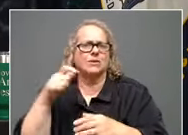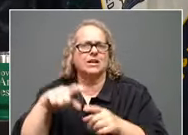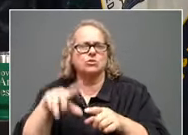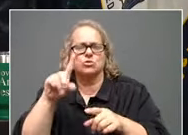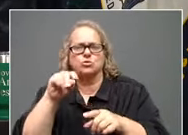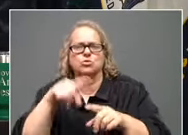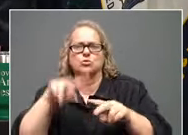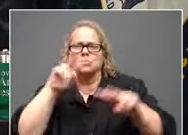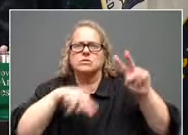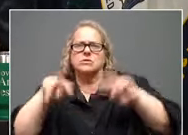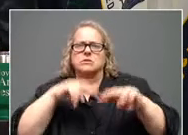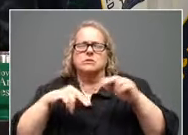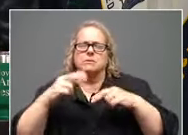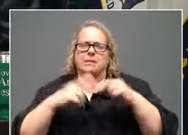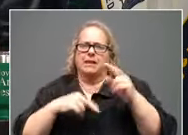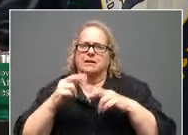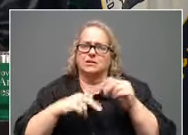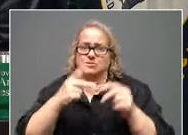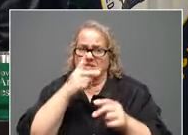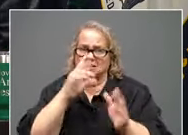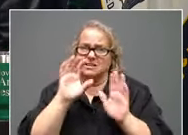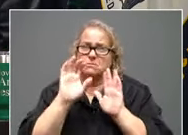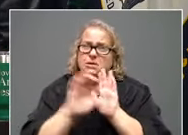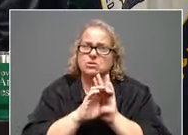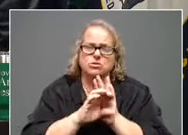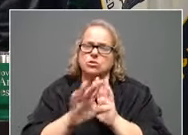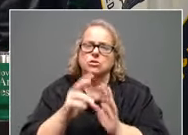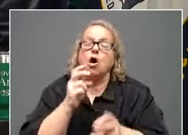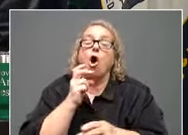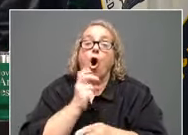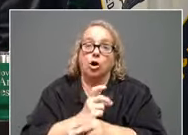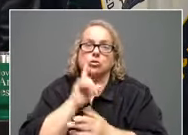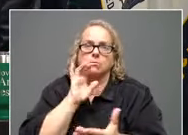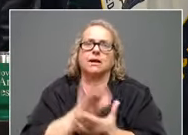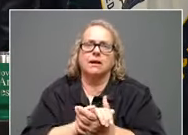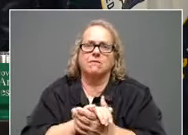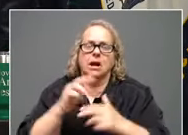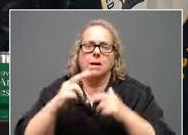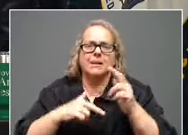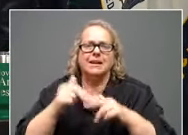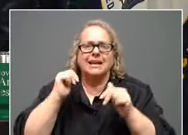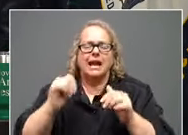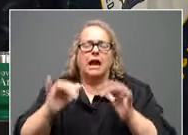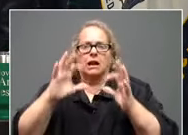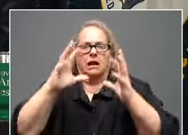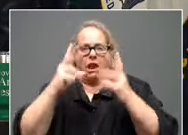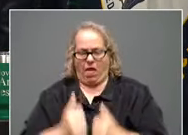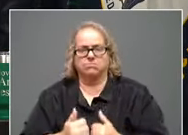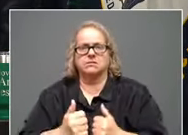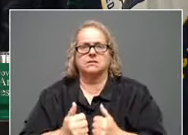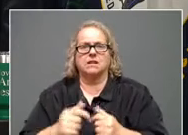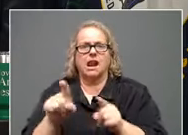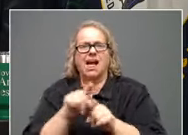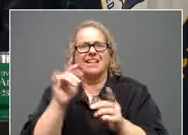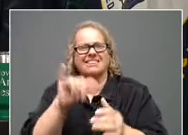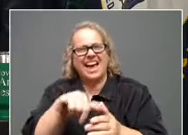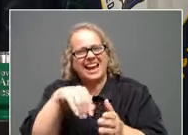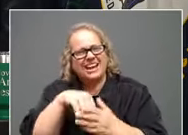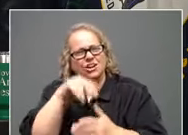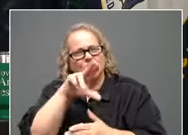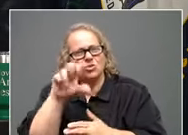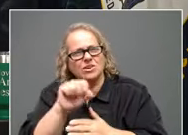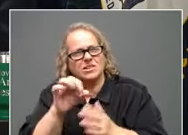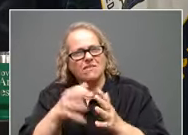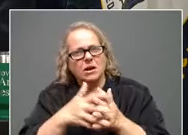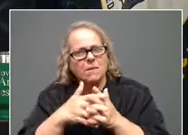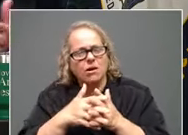is, you see the pictures, and it's almost hard to believe that a building could collapse in the United States of America. And we need to make